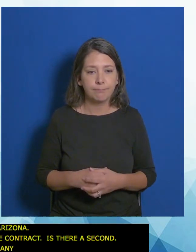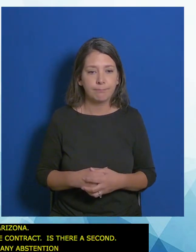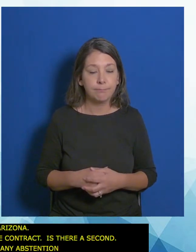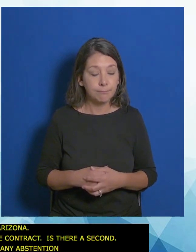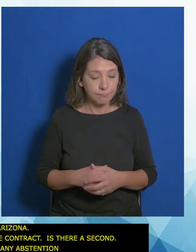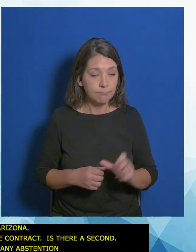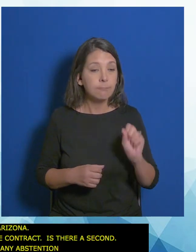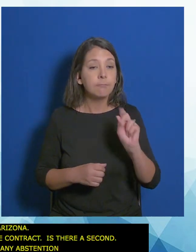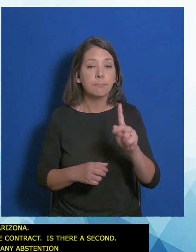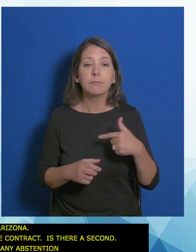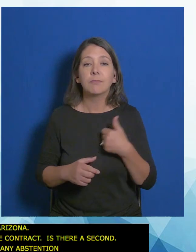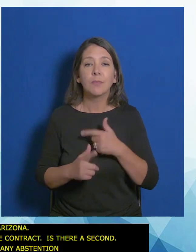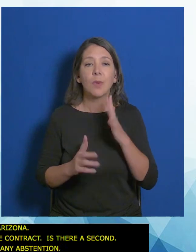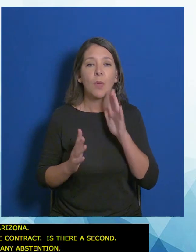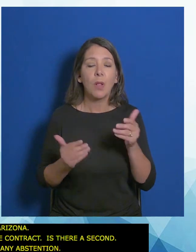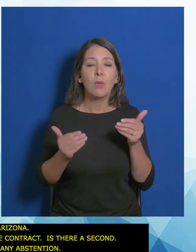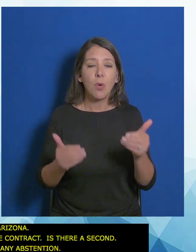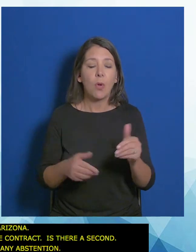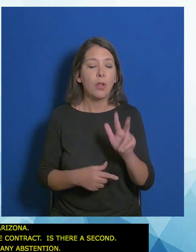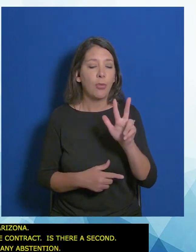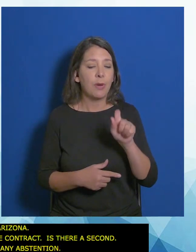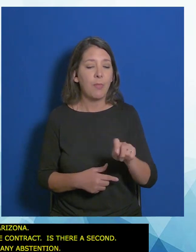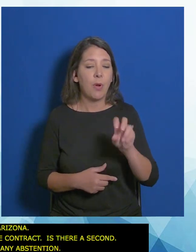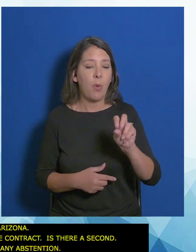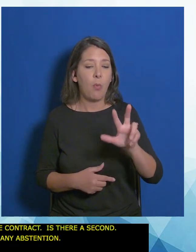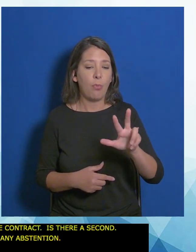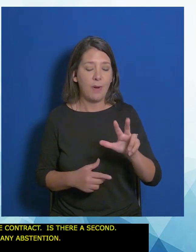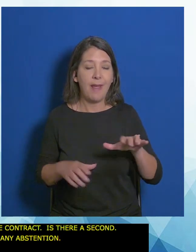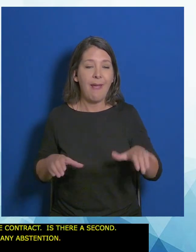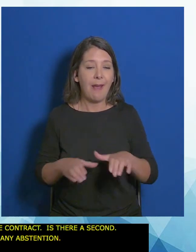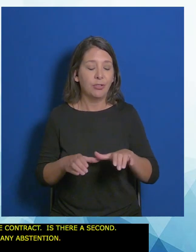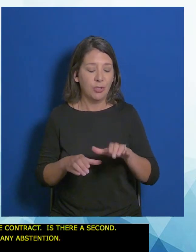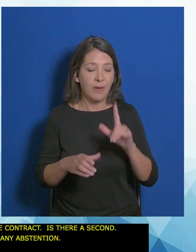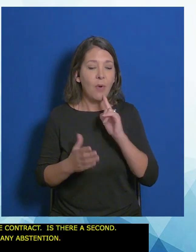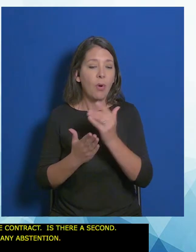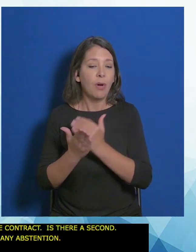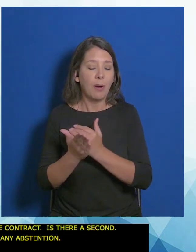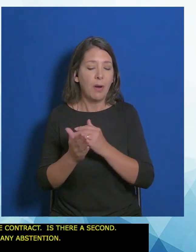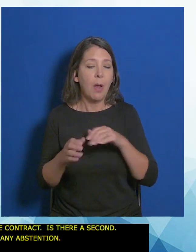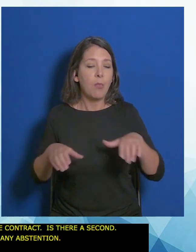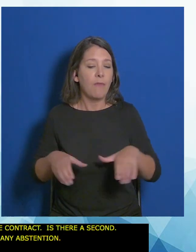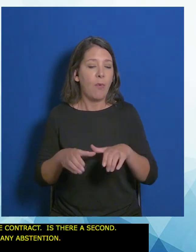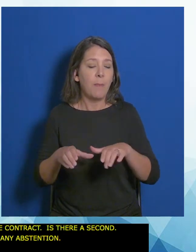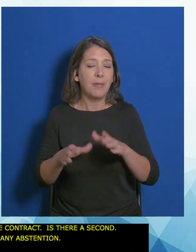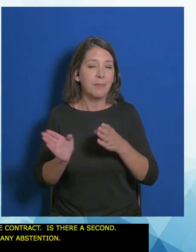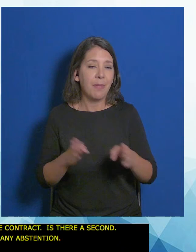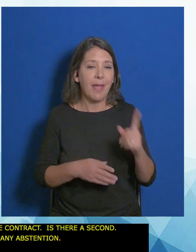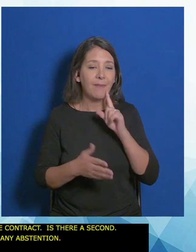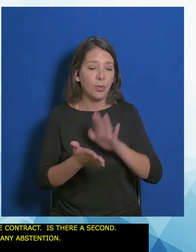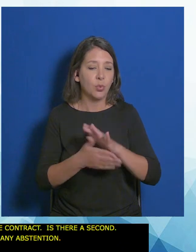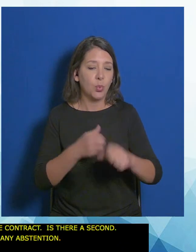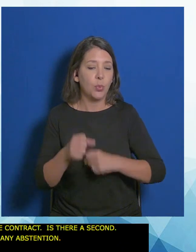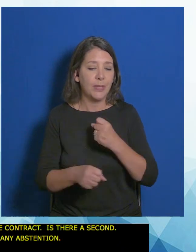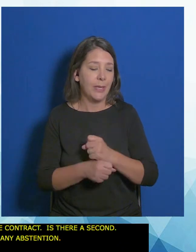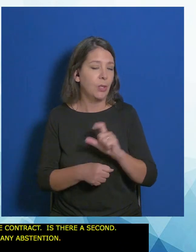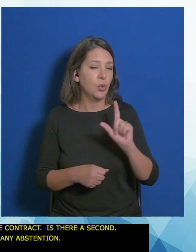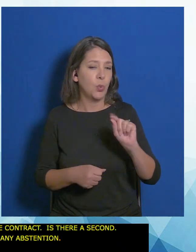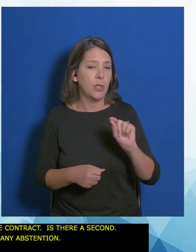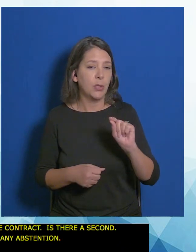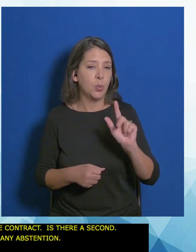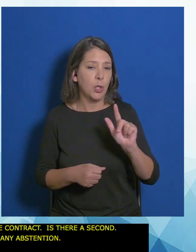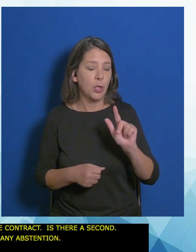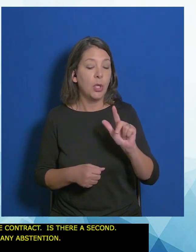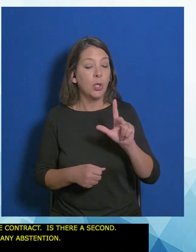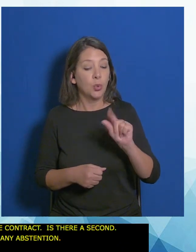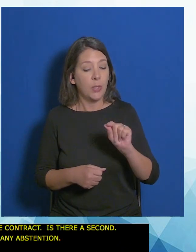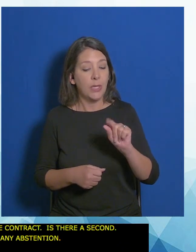Okay, we can go on to 3.03, action item, approval of 301 performance-based plan for school year 22-23. Assistant Superintendent